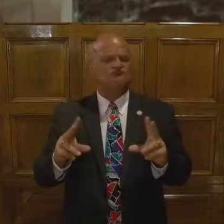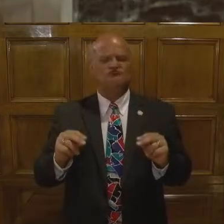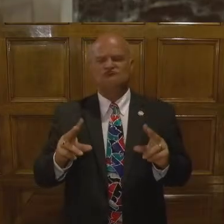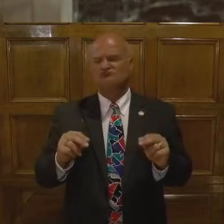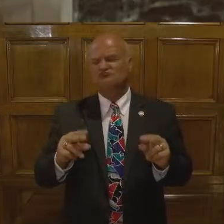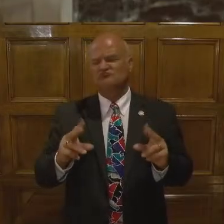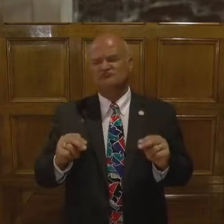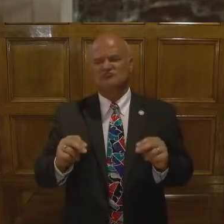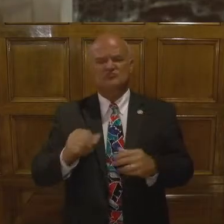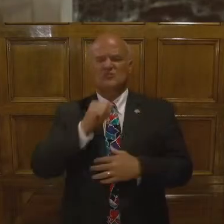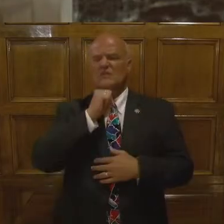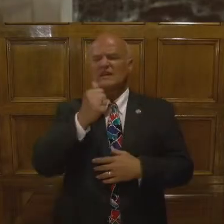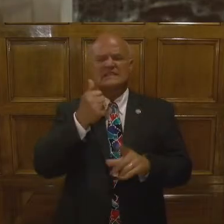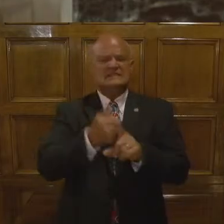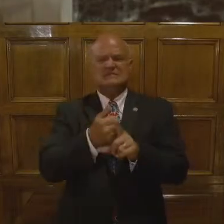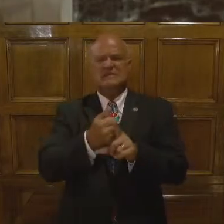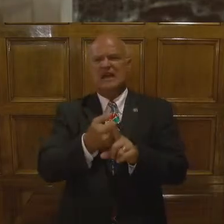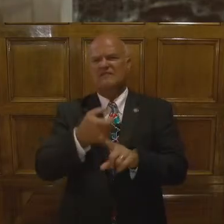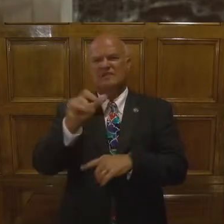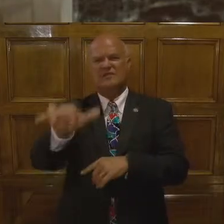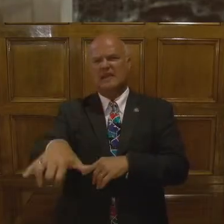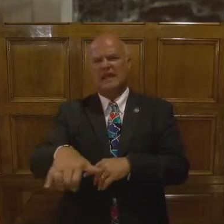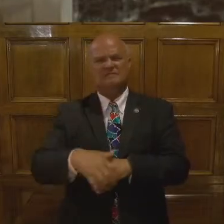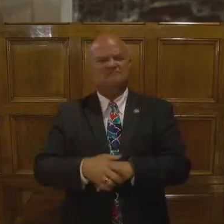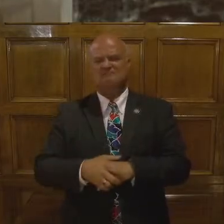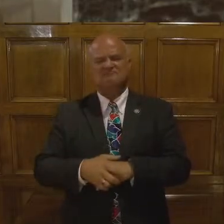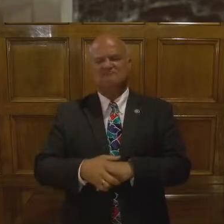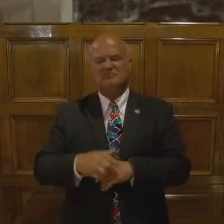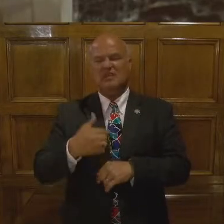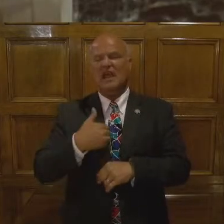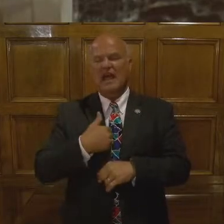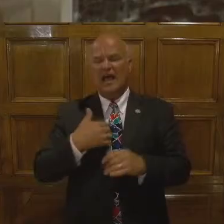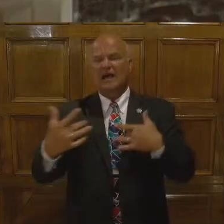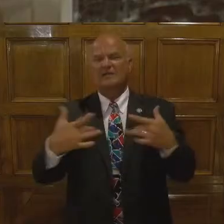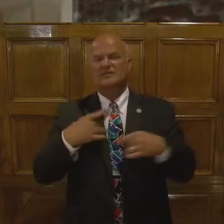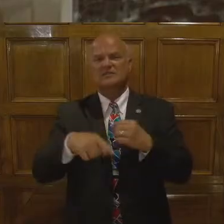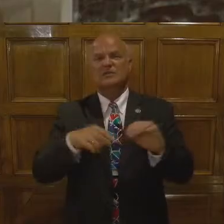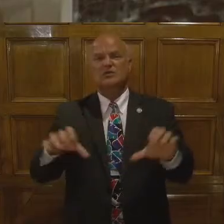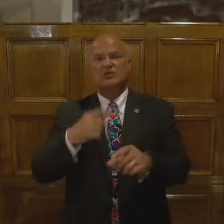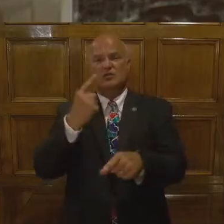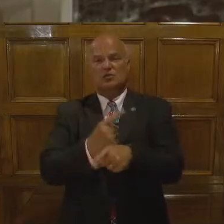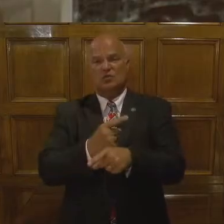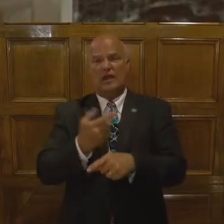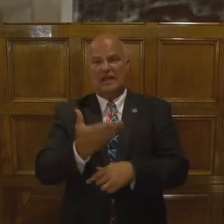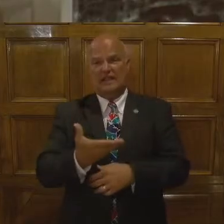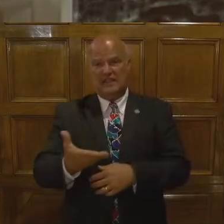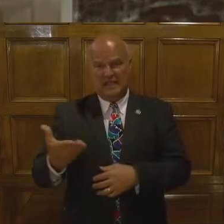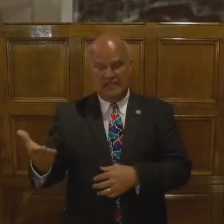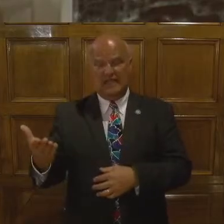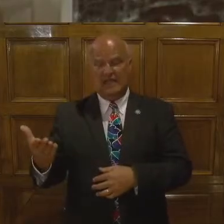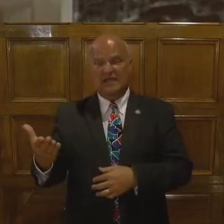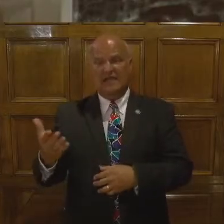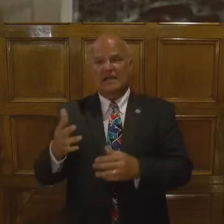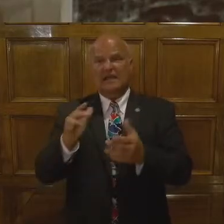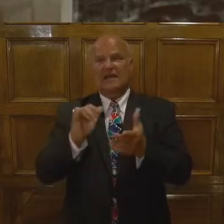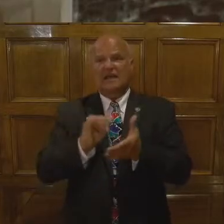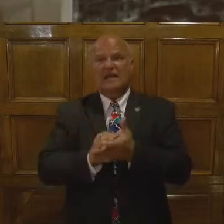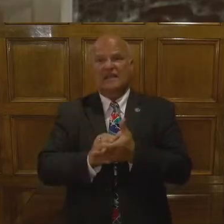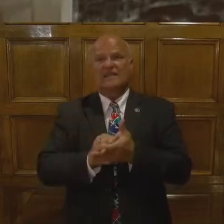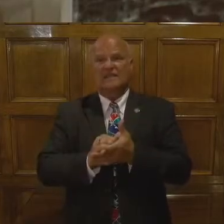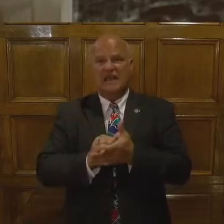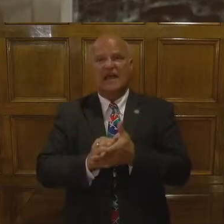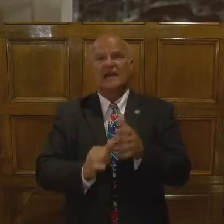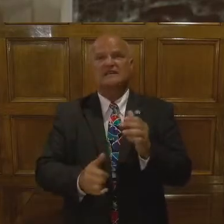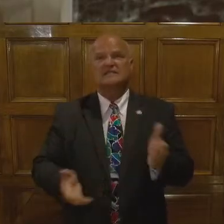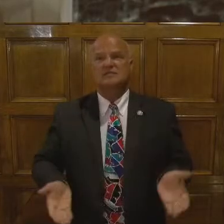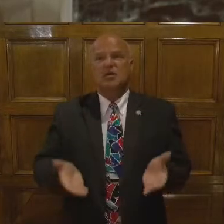seem to be any impact from that. I do worry about us doing the right thing, and